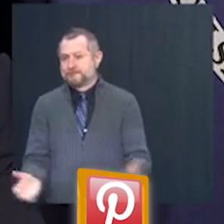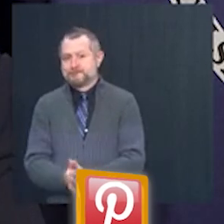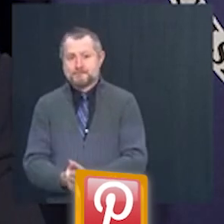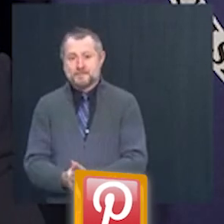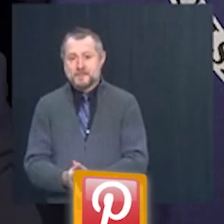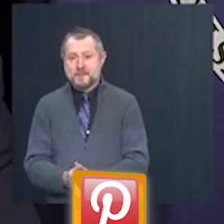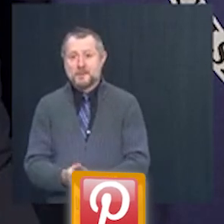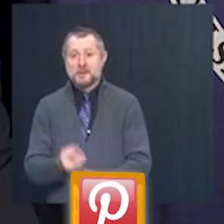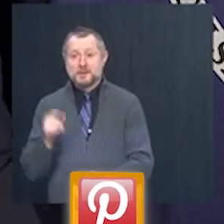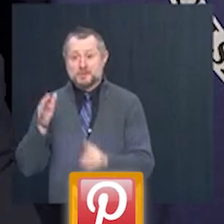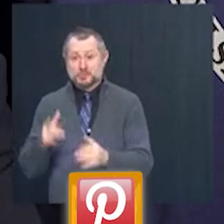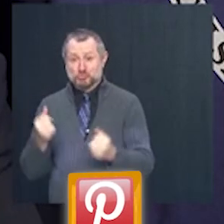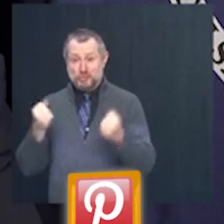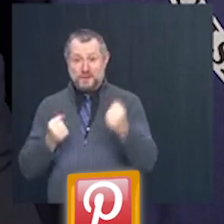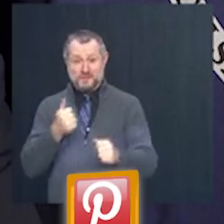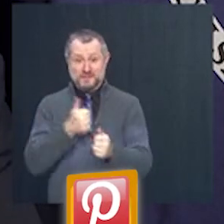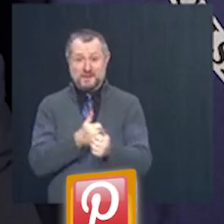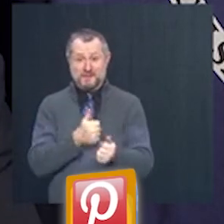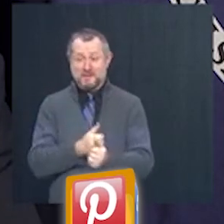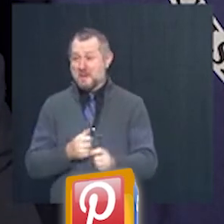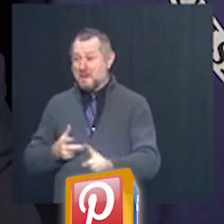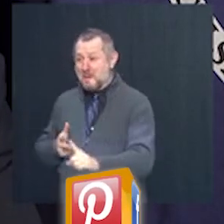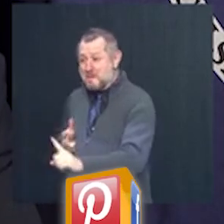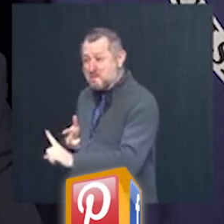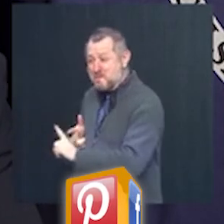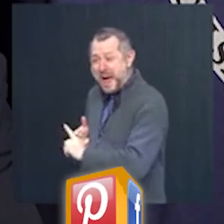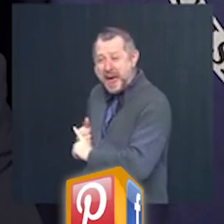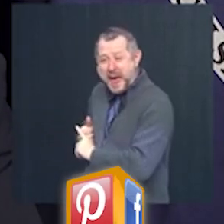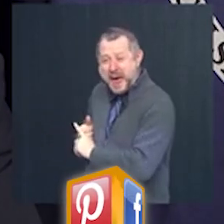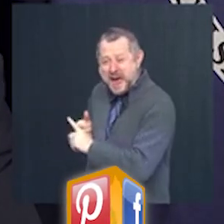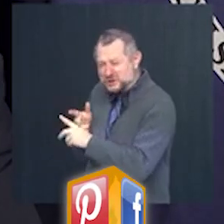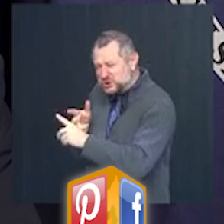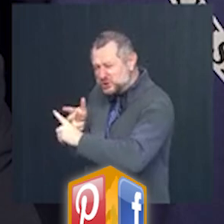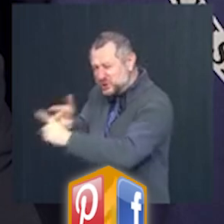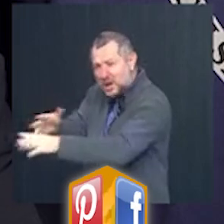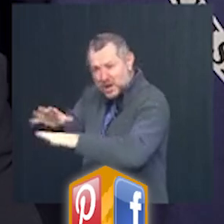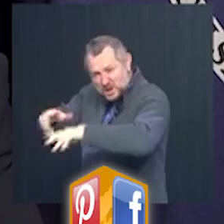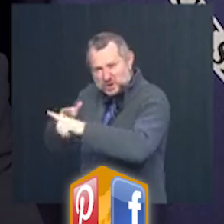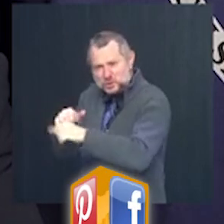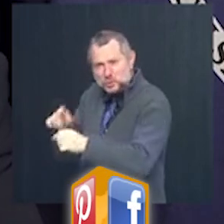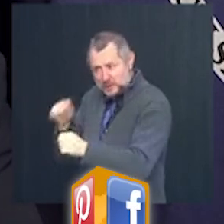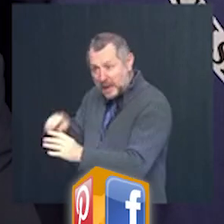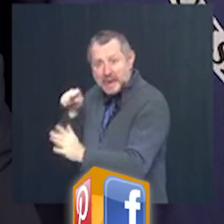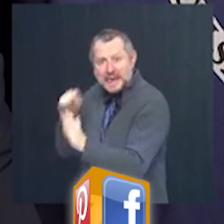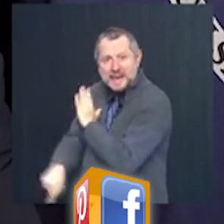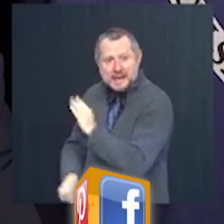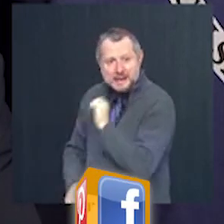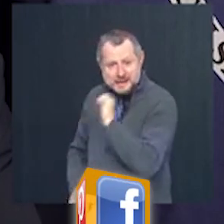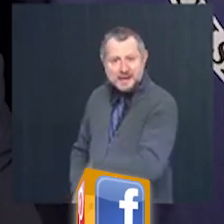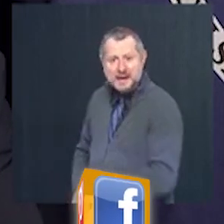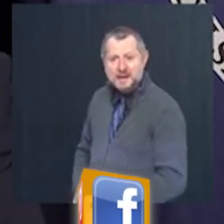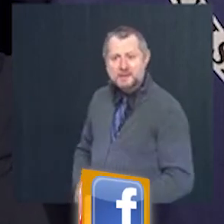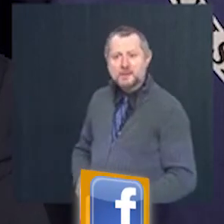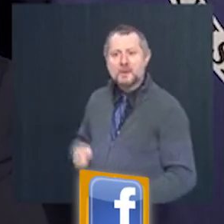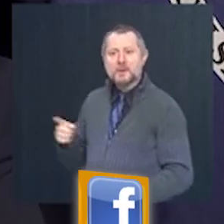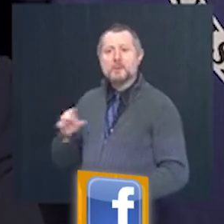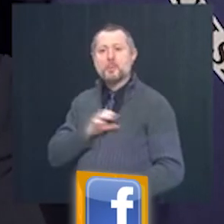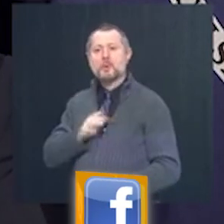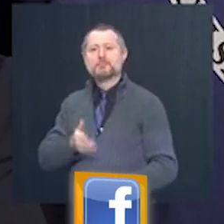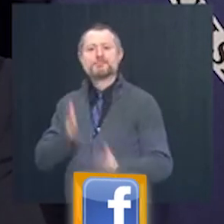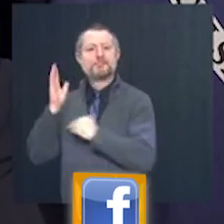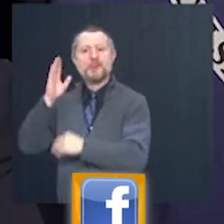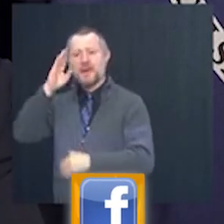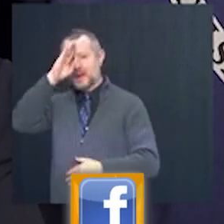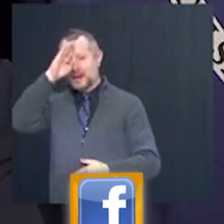their car into someone, could have killed him, hospitalizes him,